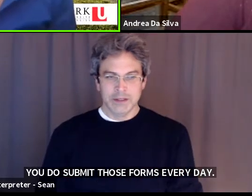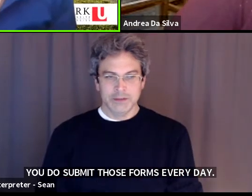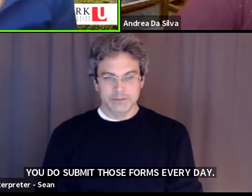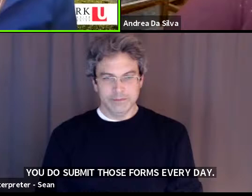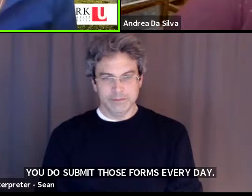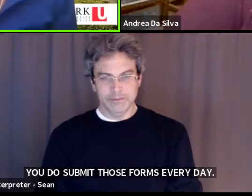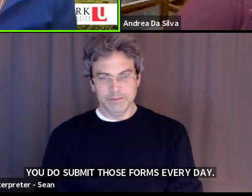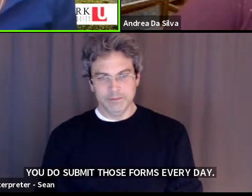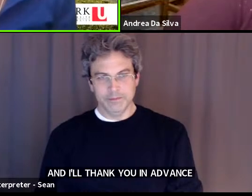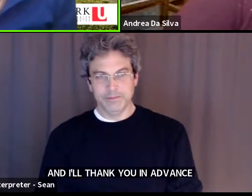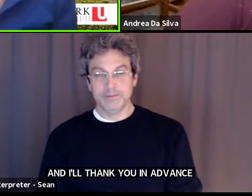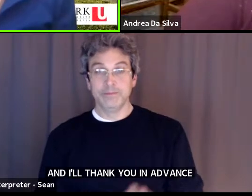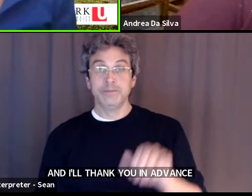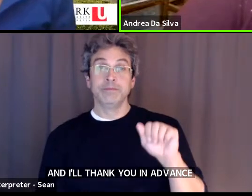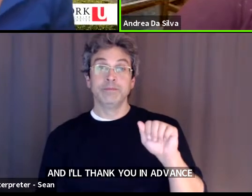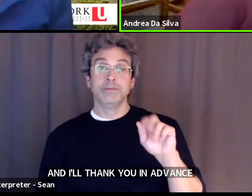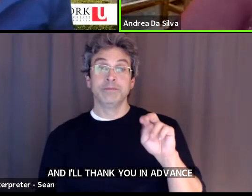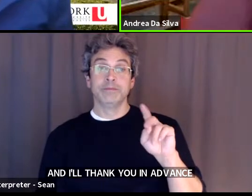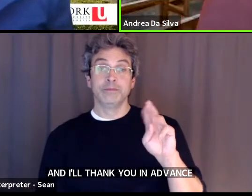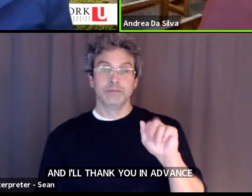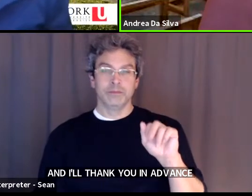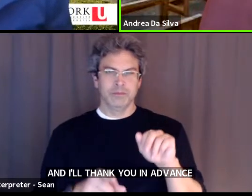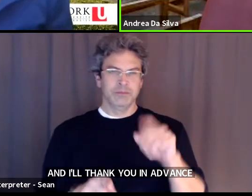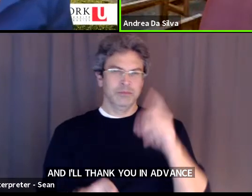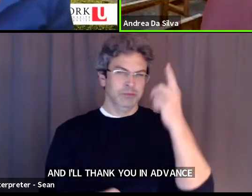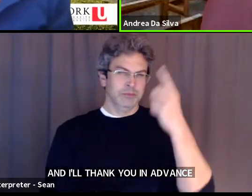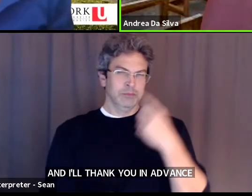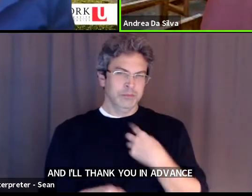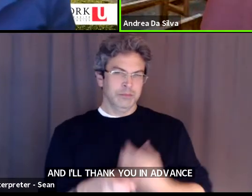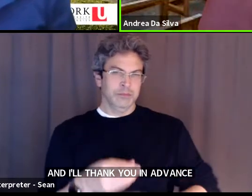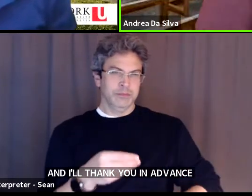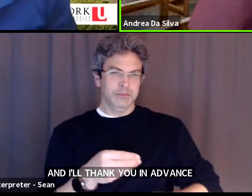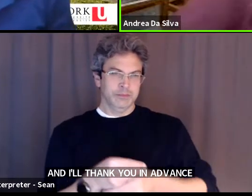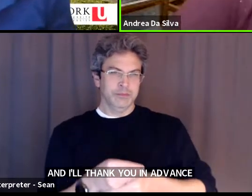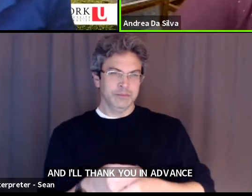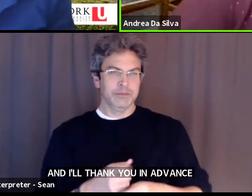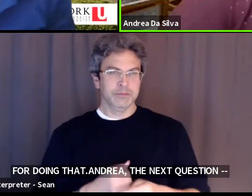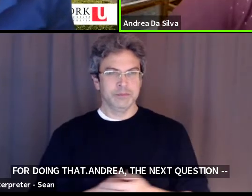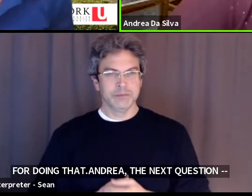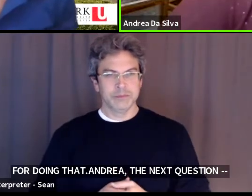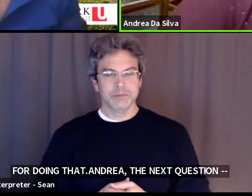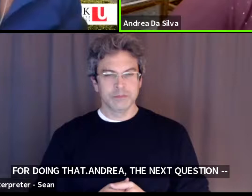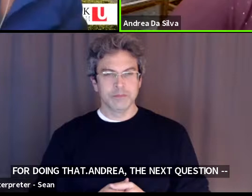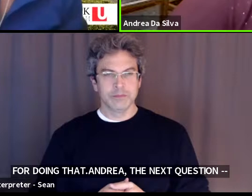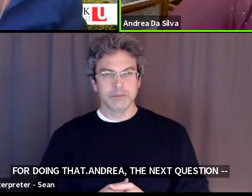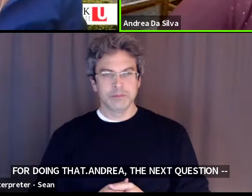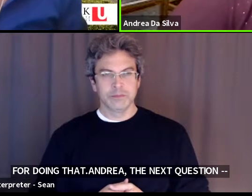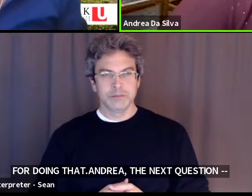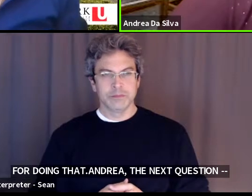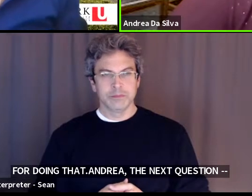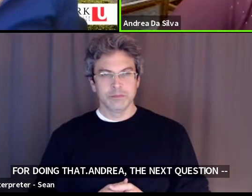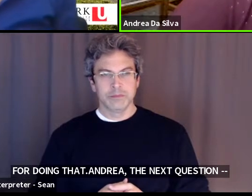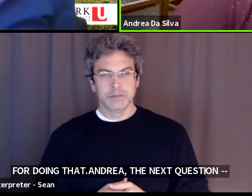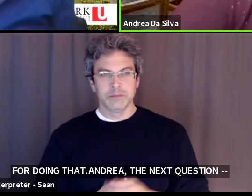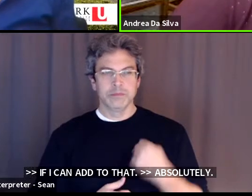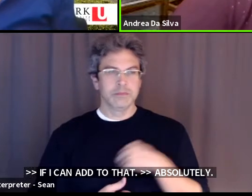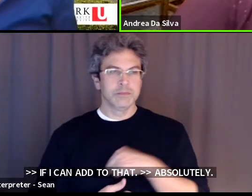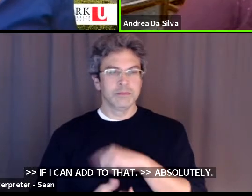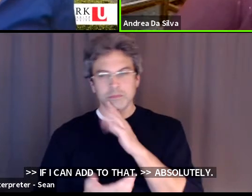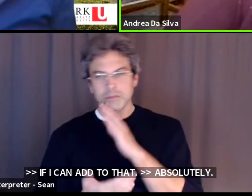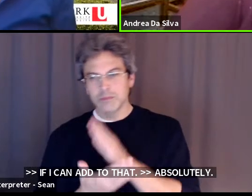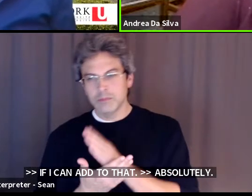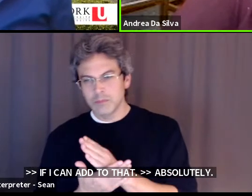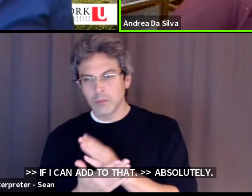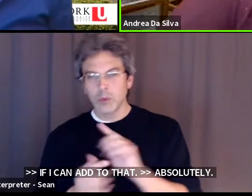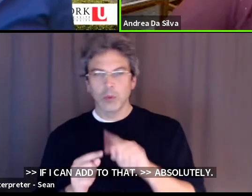Andrea, the next question. If I can add to that, and we've been talking about when and how people are